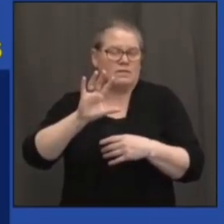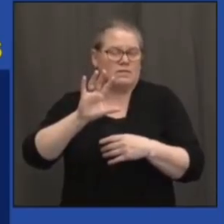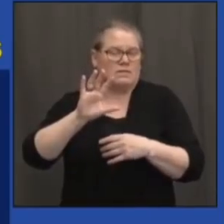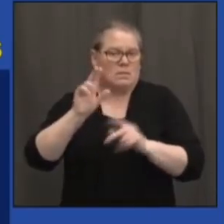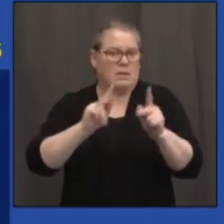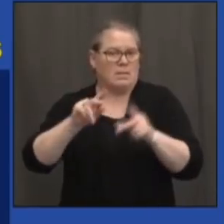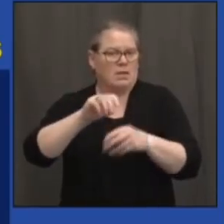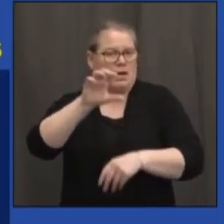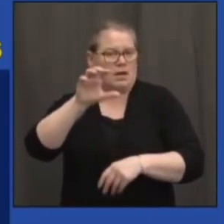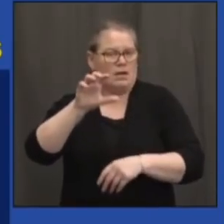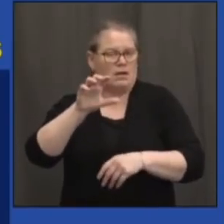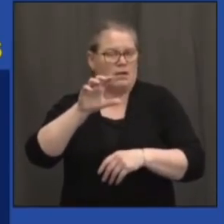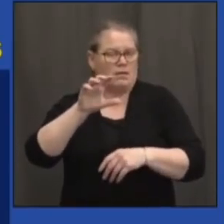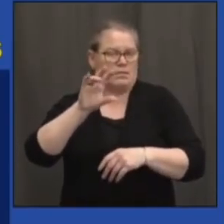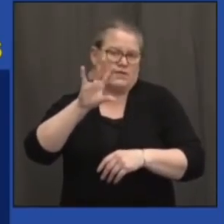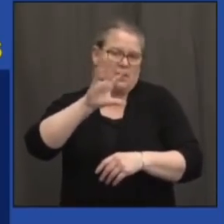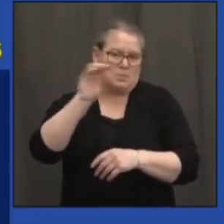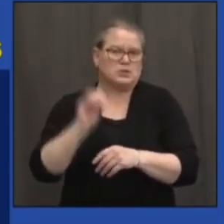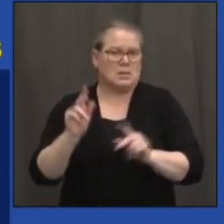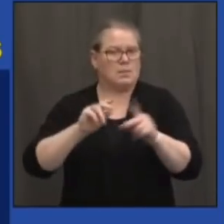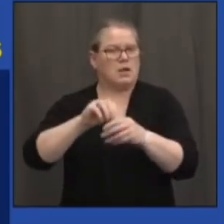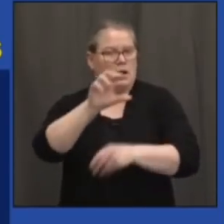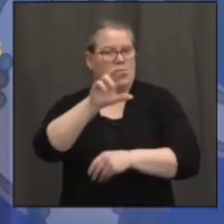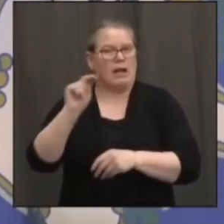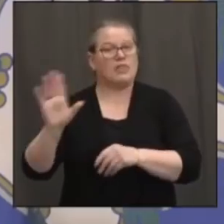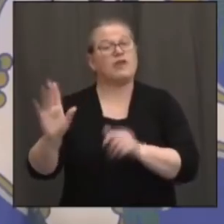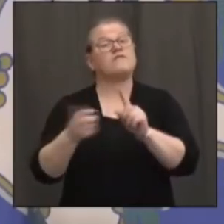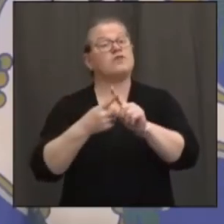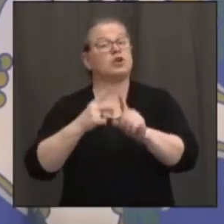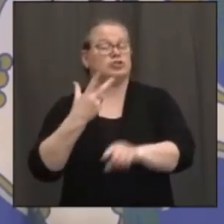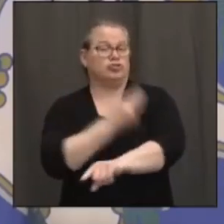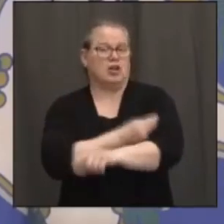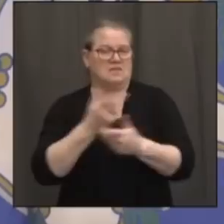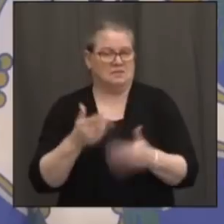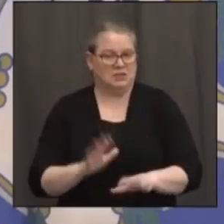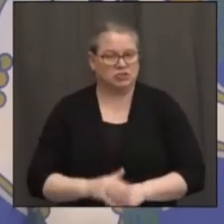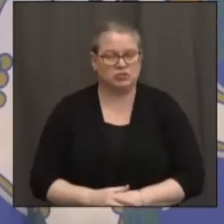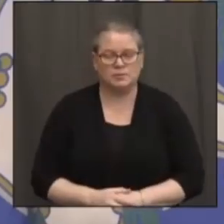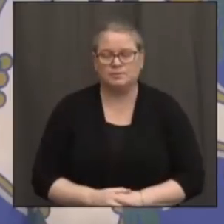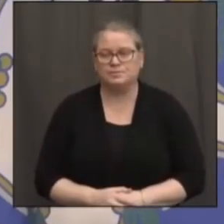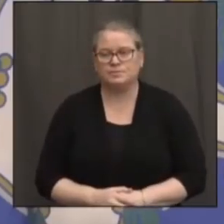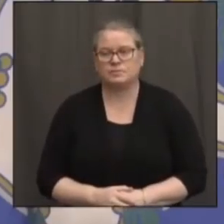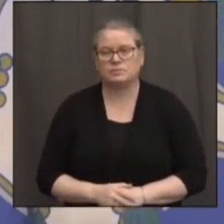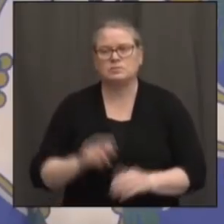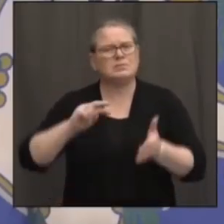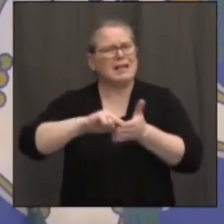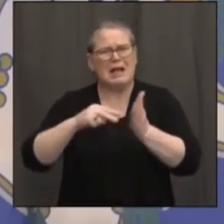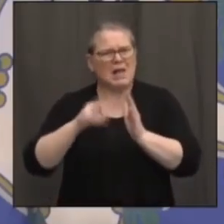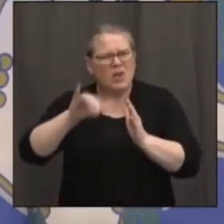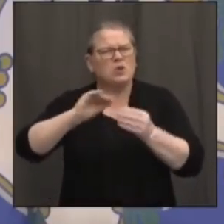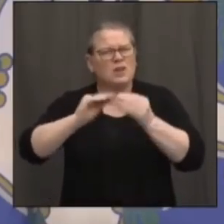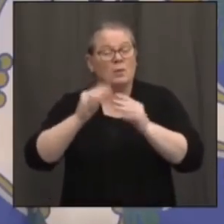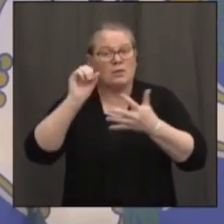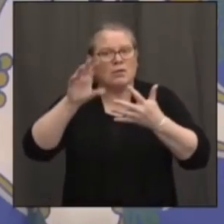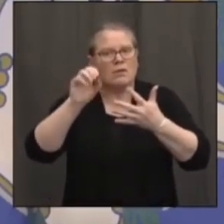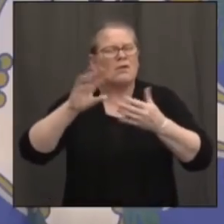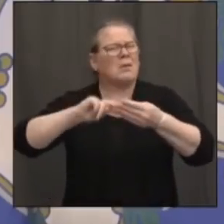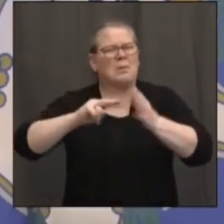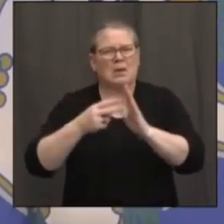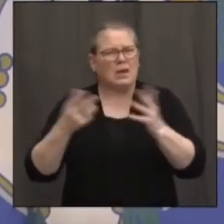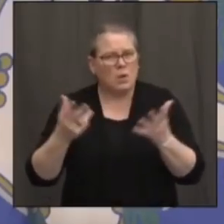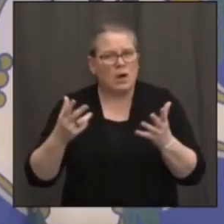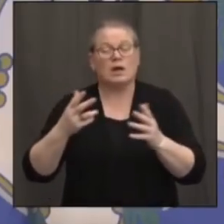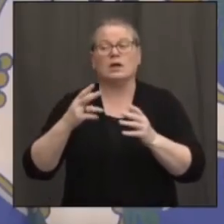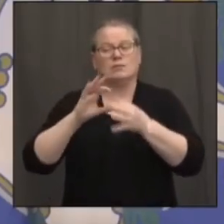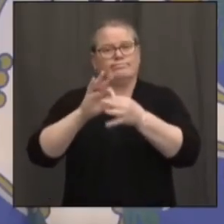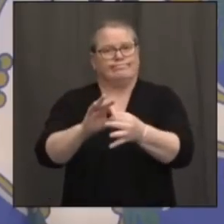What does that mean? First of all, there's been a lot of talk about how fast we get people vaccinated and what does that mean? And does it mean